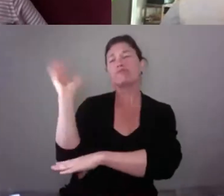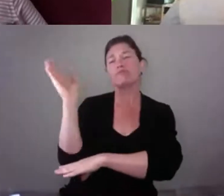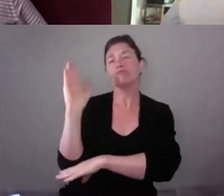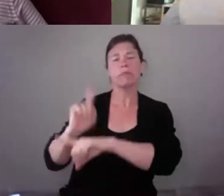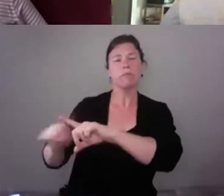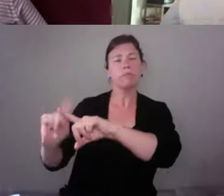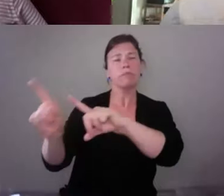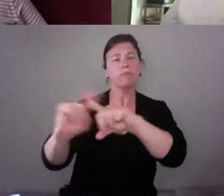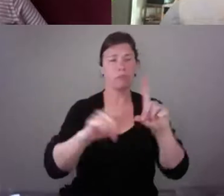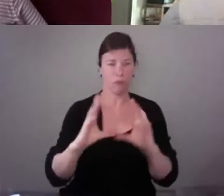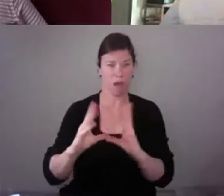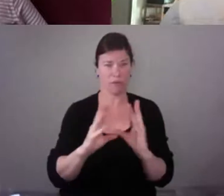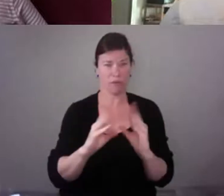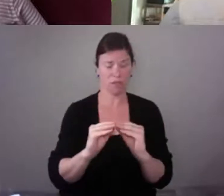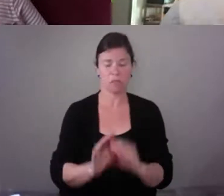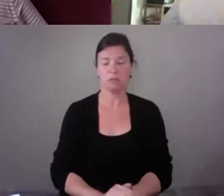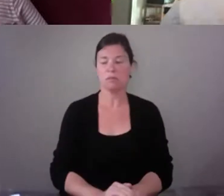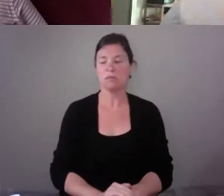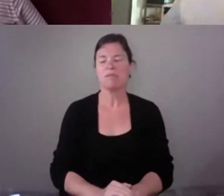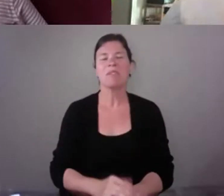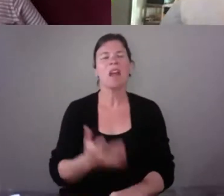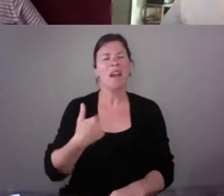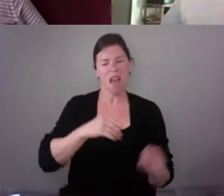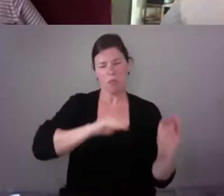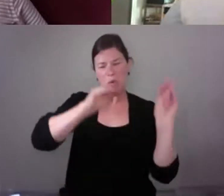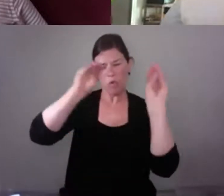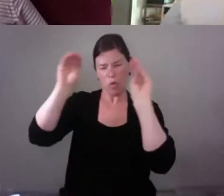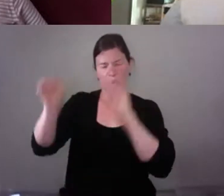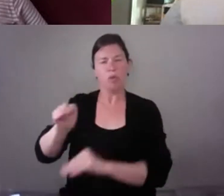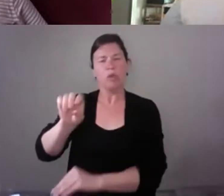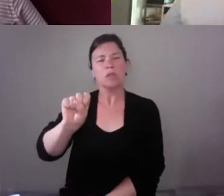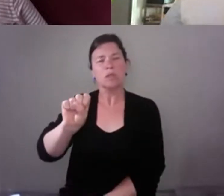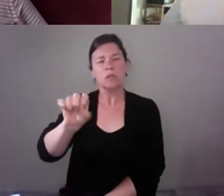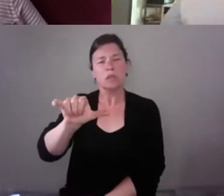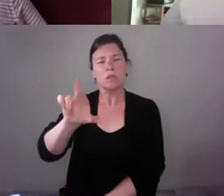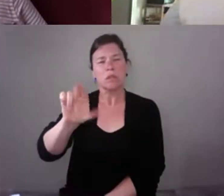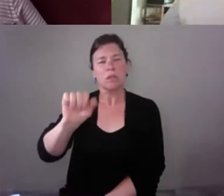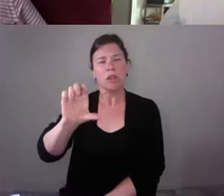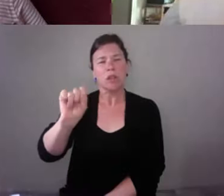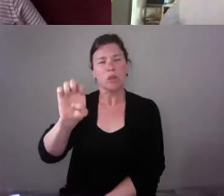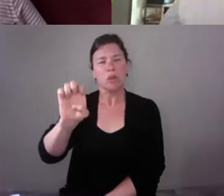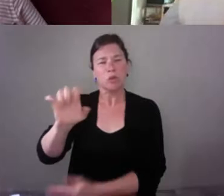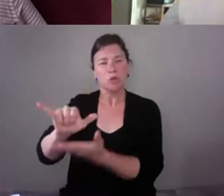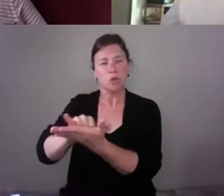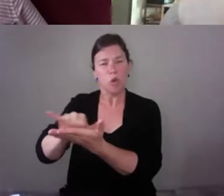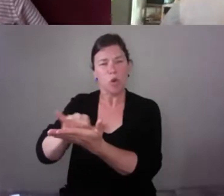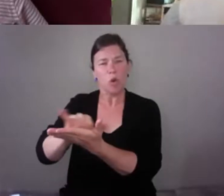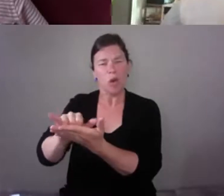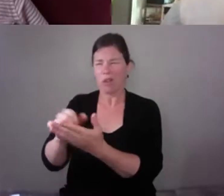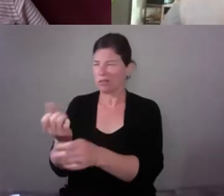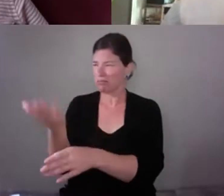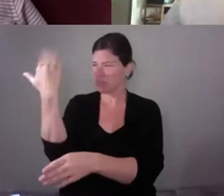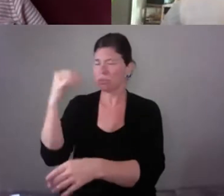moved to Syracuse, New York in 2012, and I